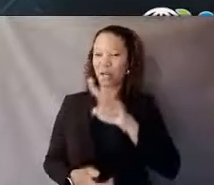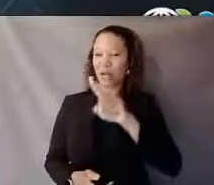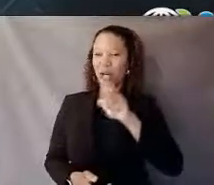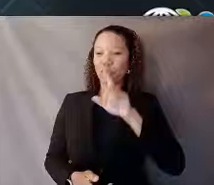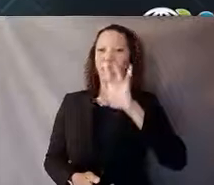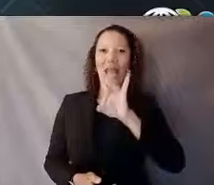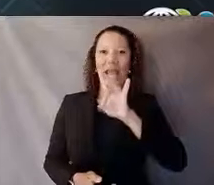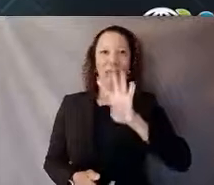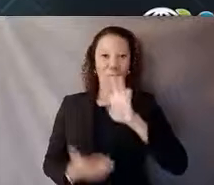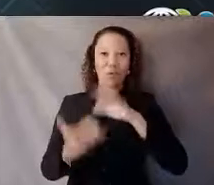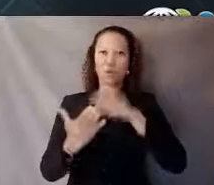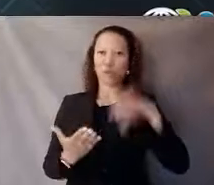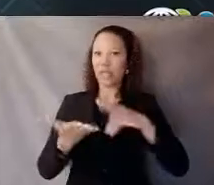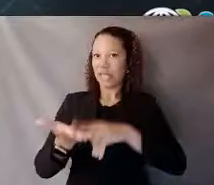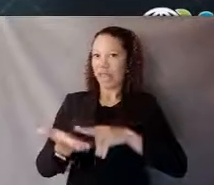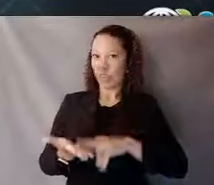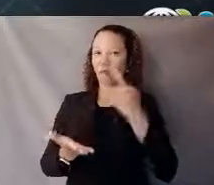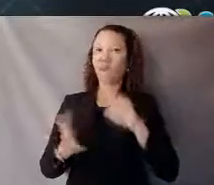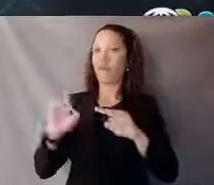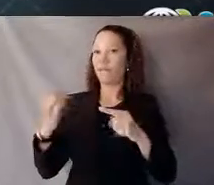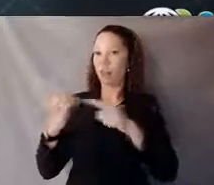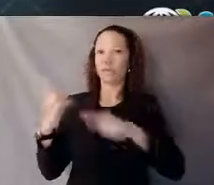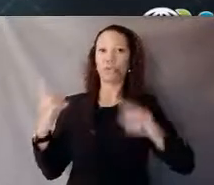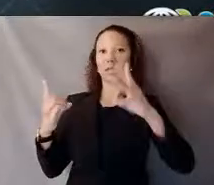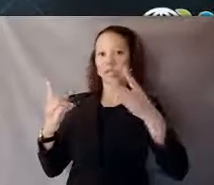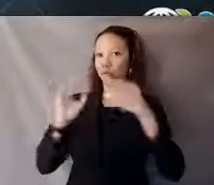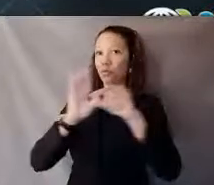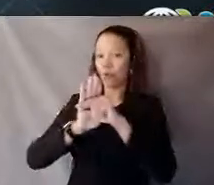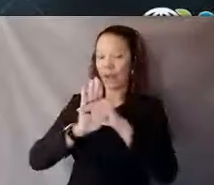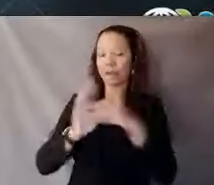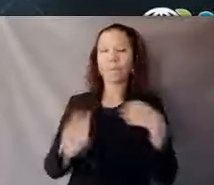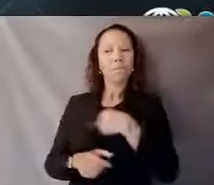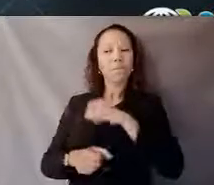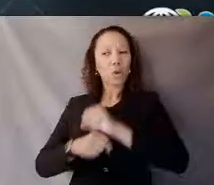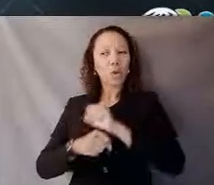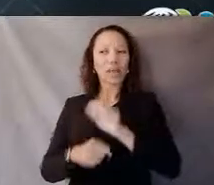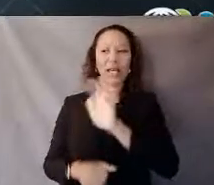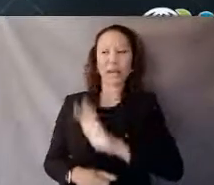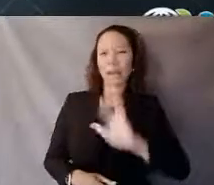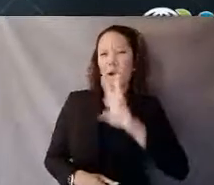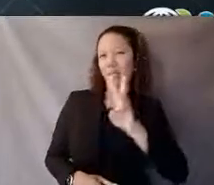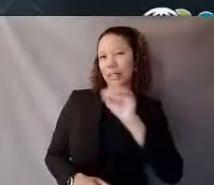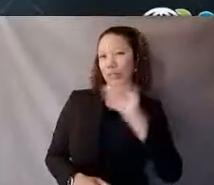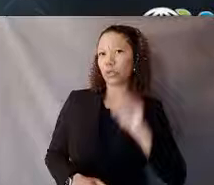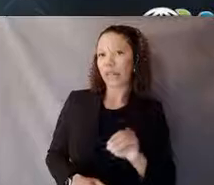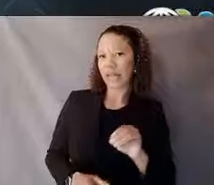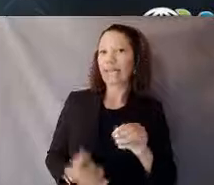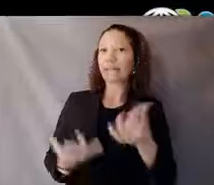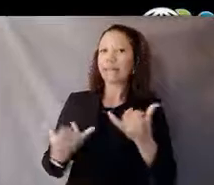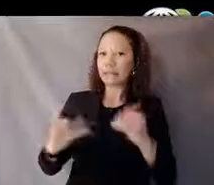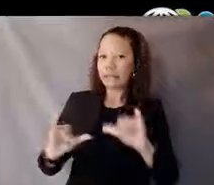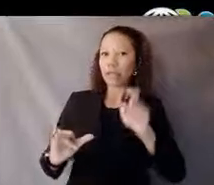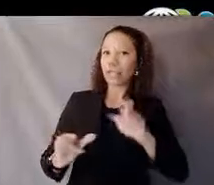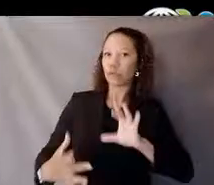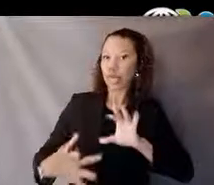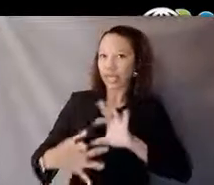26,184 students that are enrolled for 1st through 6th grade, we're working with about 6% who just still need to be connected or